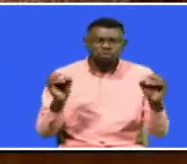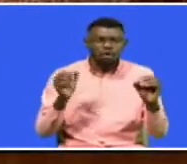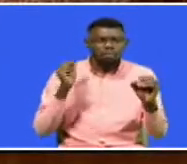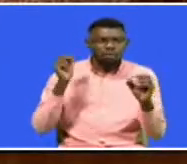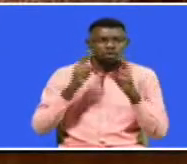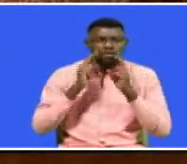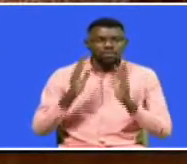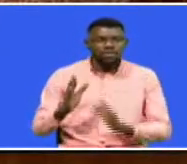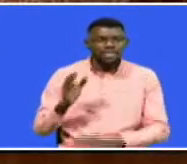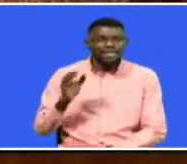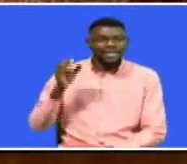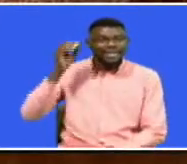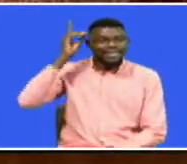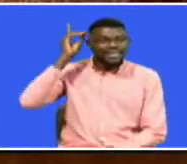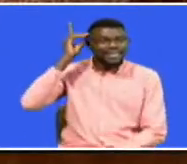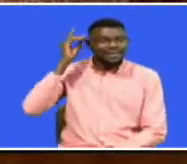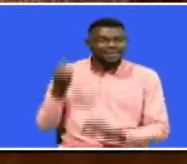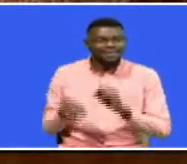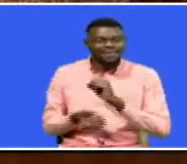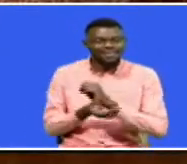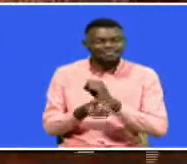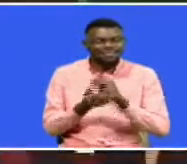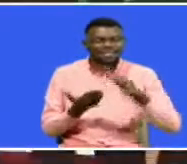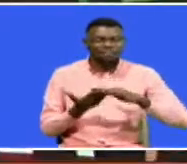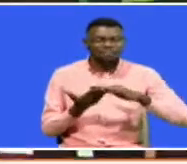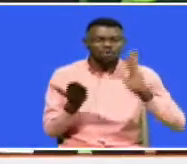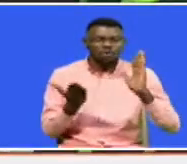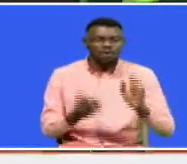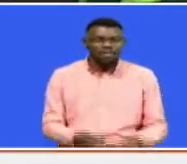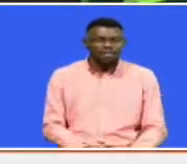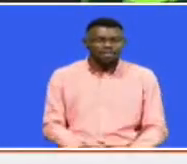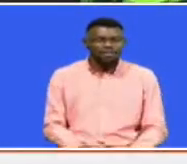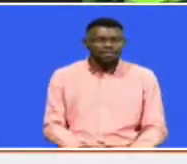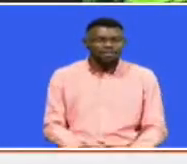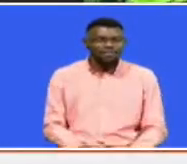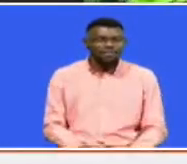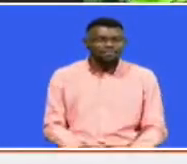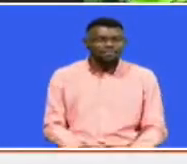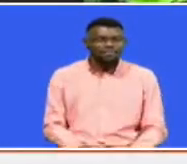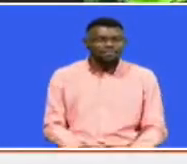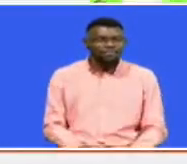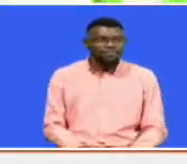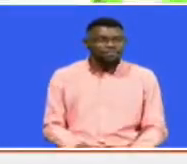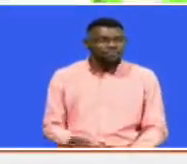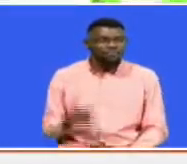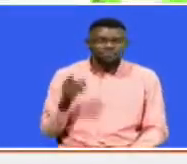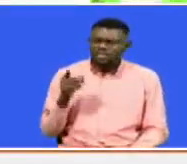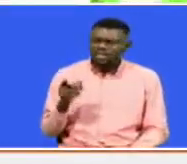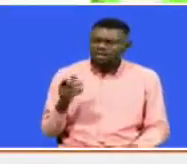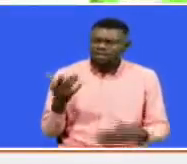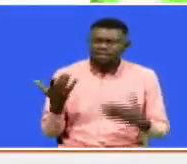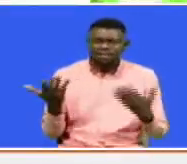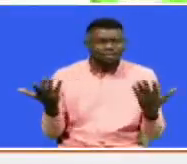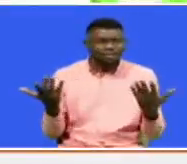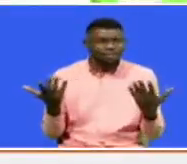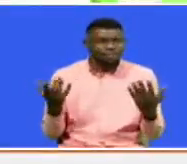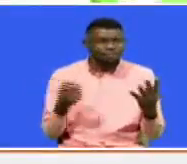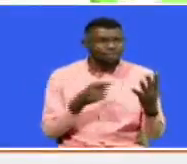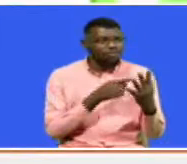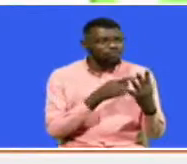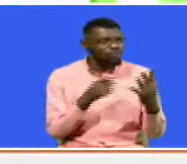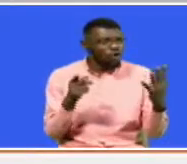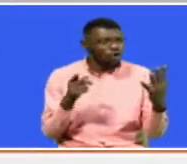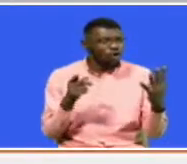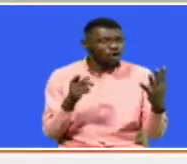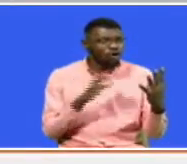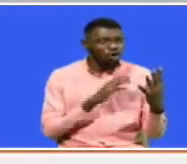affairs reporter Daniel Karuki tells us more. A crisis that had befallen the Polls Commission